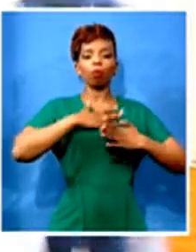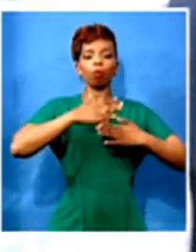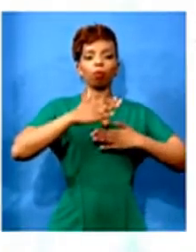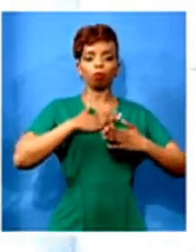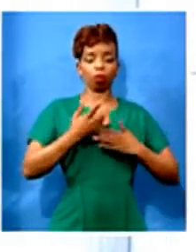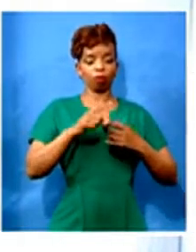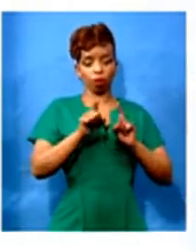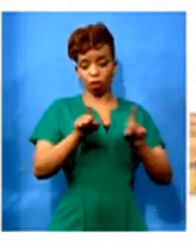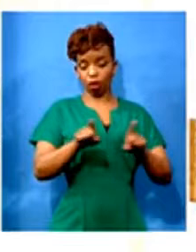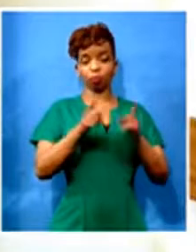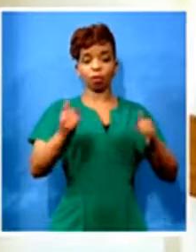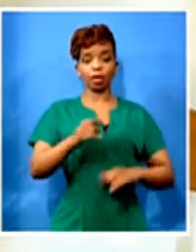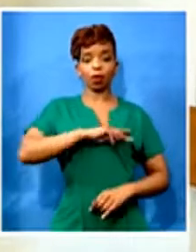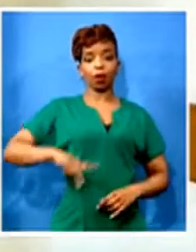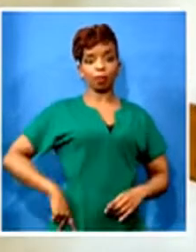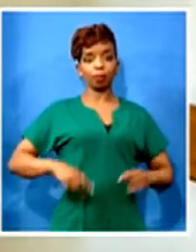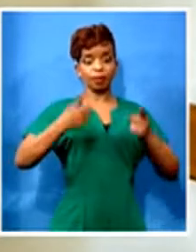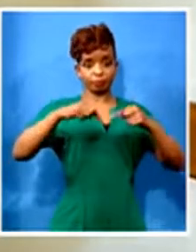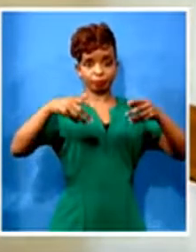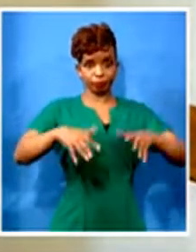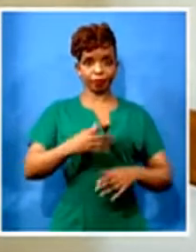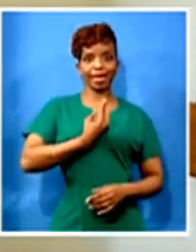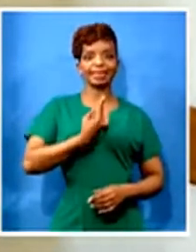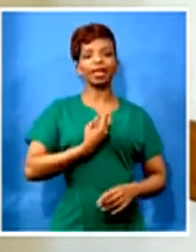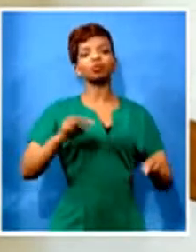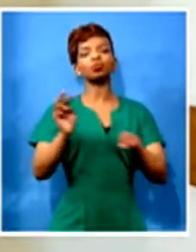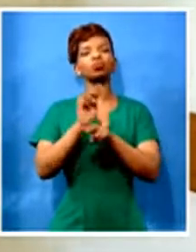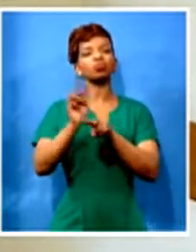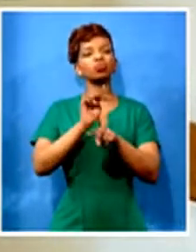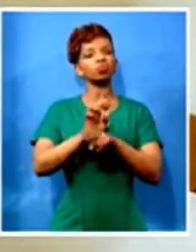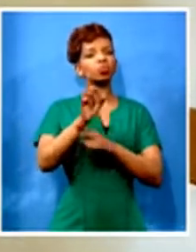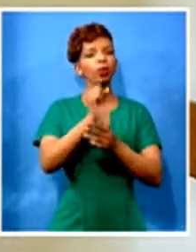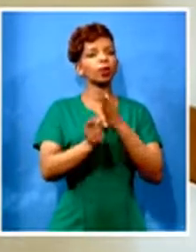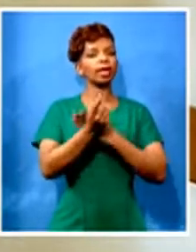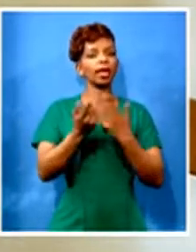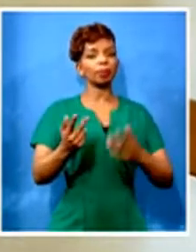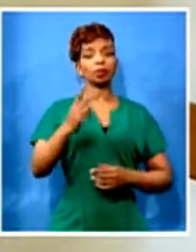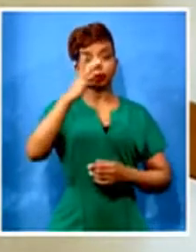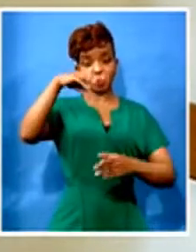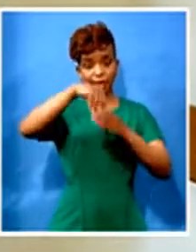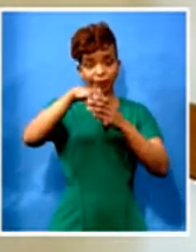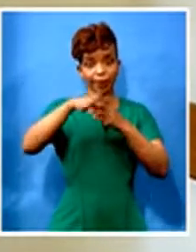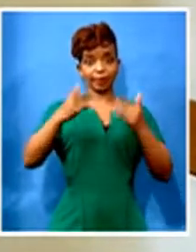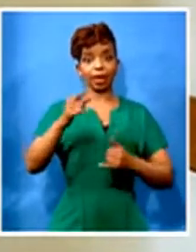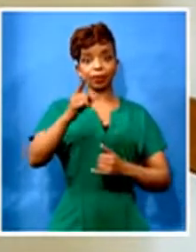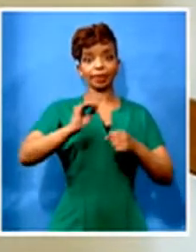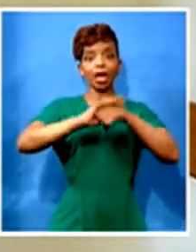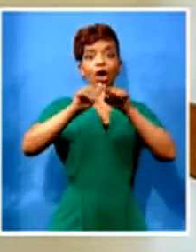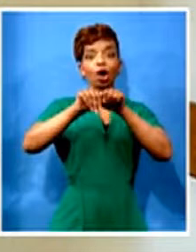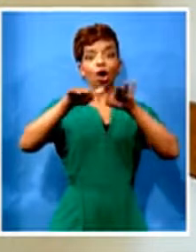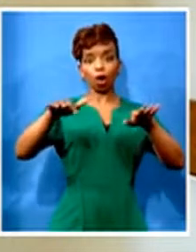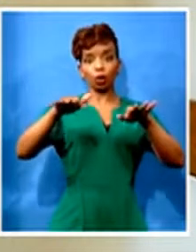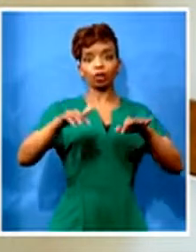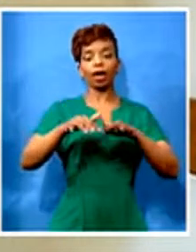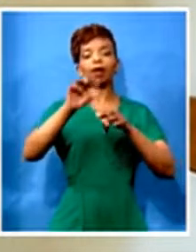this hospital. You'll see in shots right now, they're actually inside a COVID ward, and because of safety, we do not go inside there. But when he